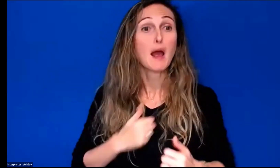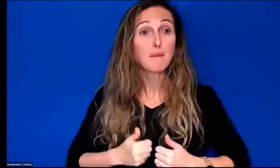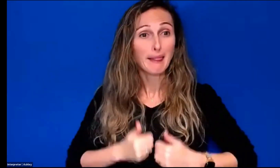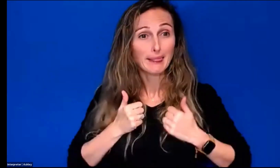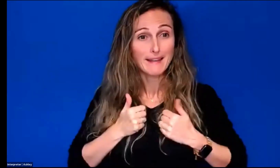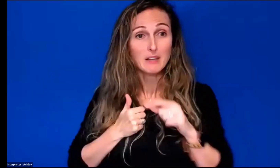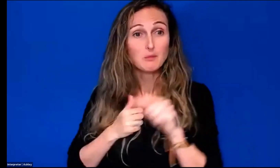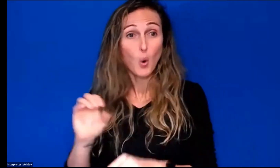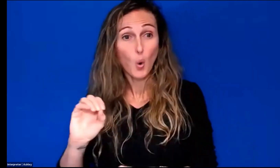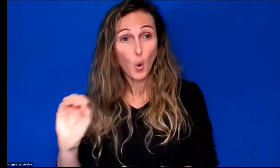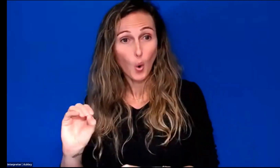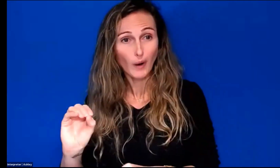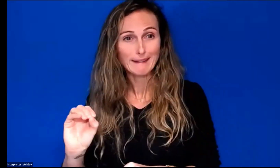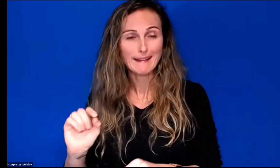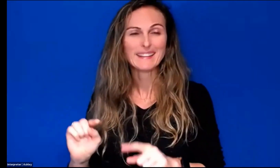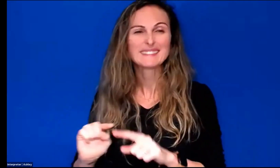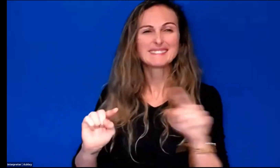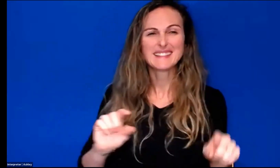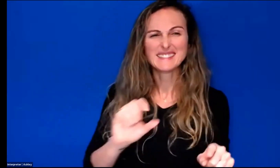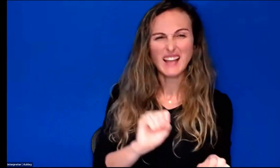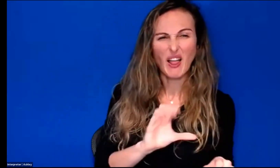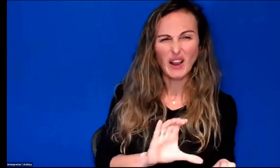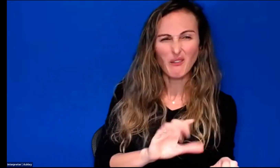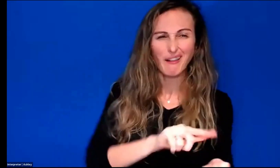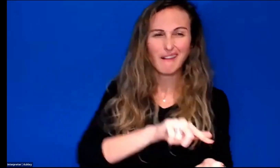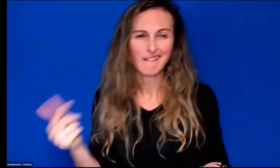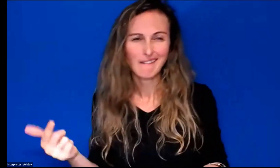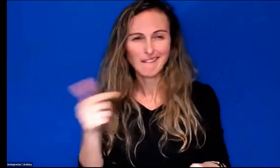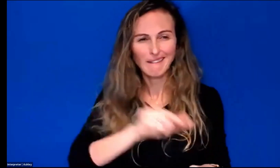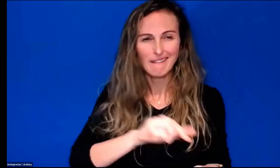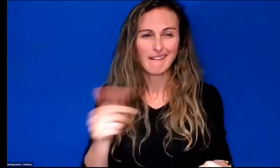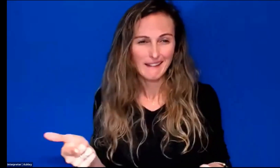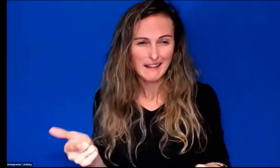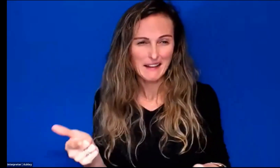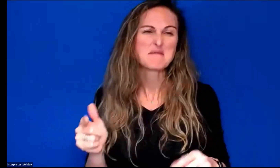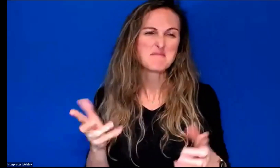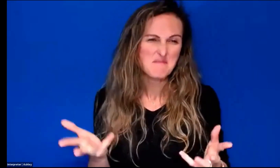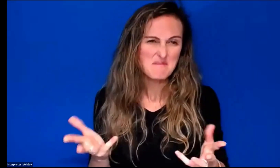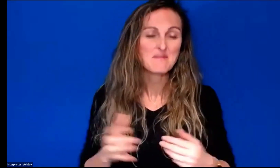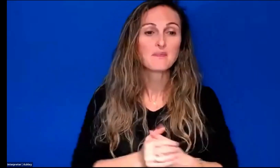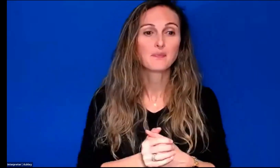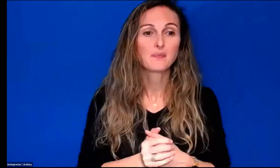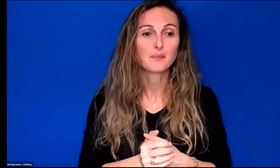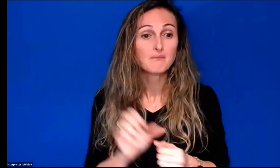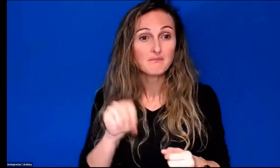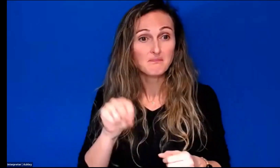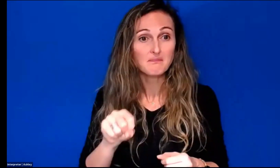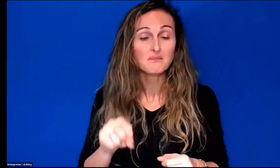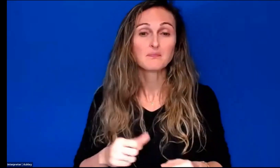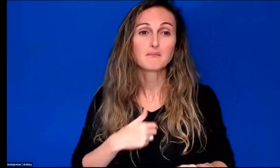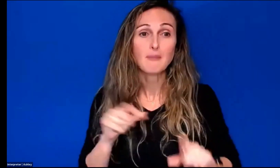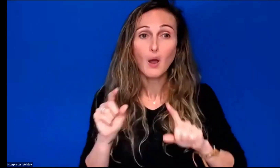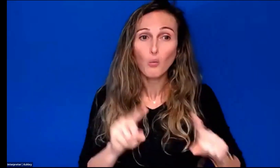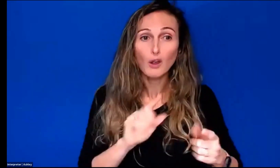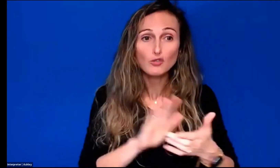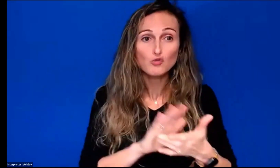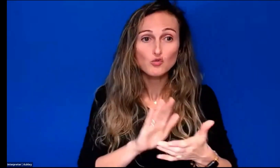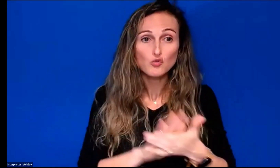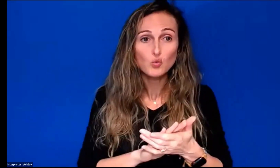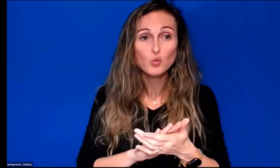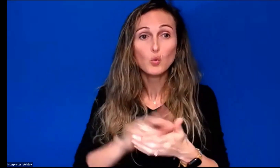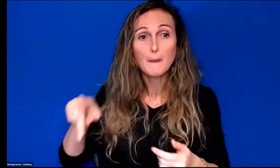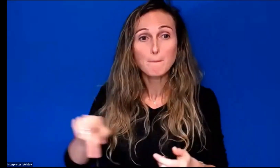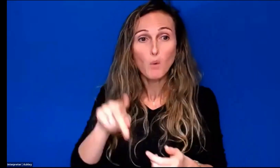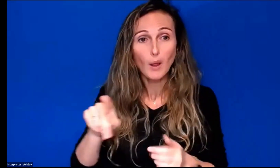South Carolina between now and then. Yeah, and I went to school at Portland